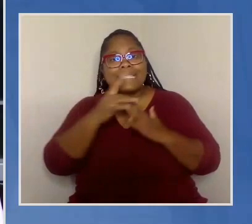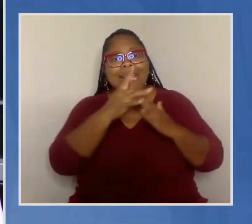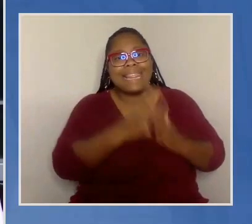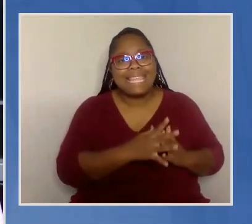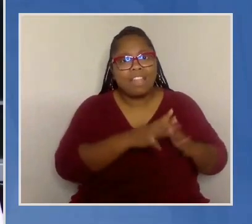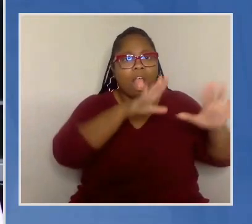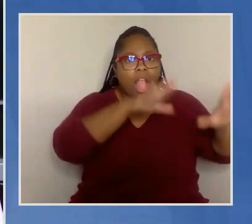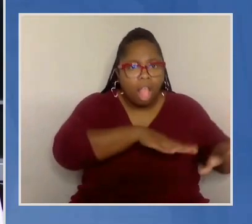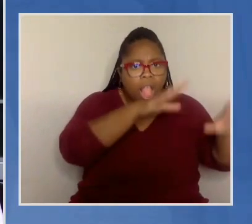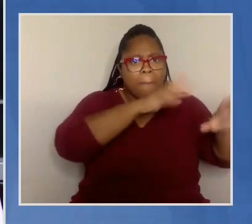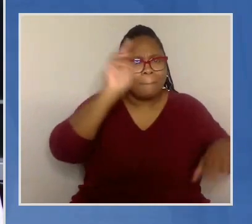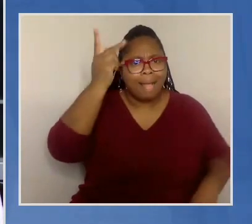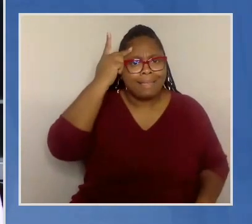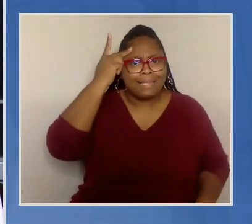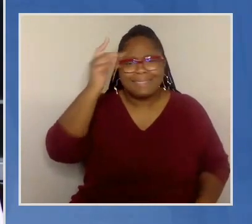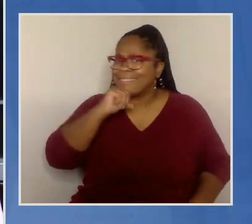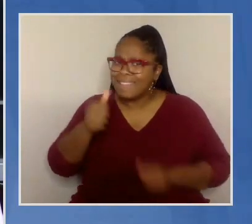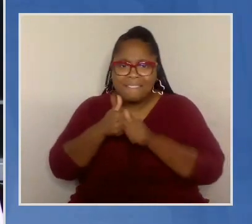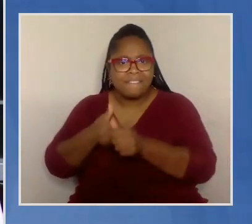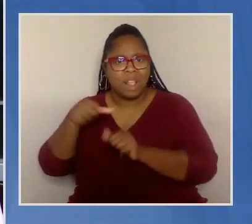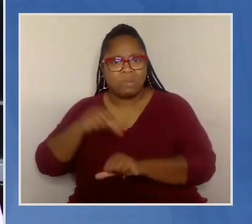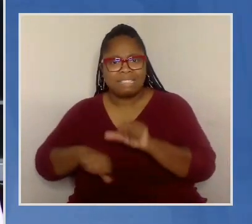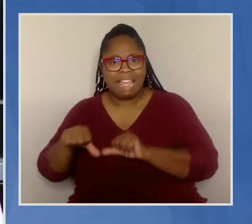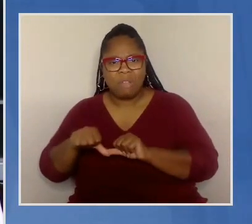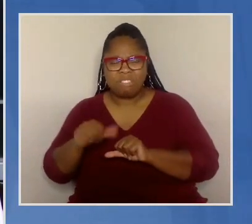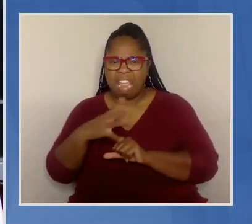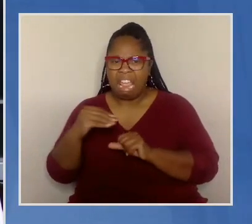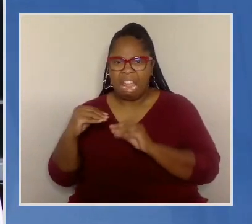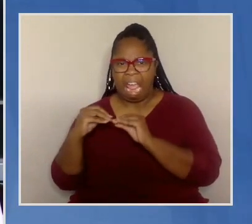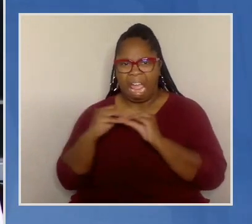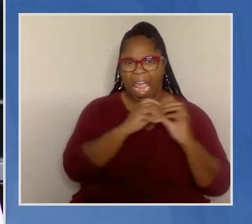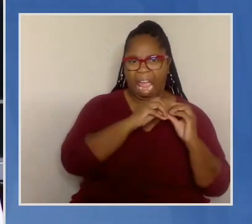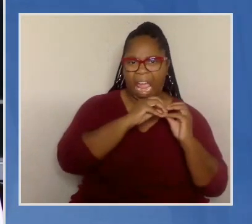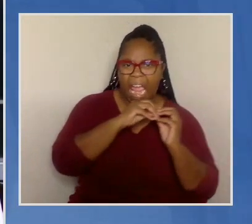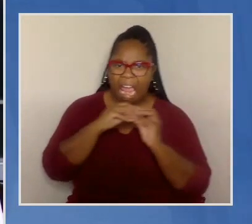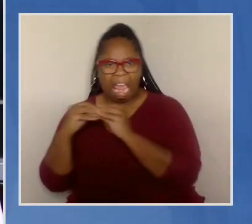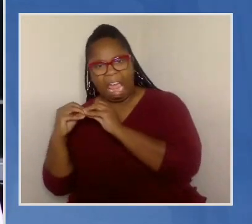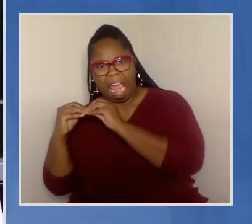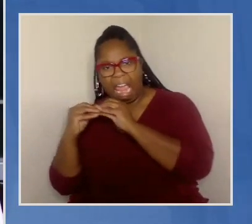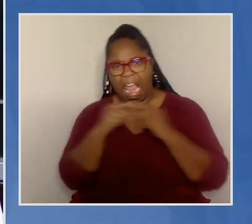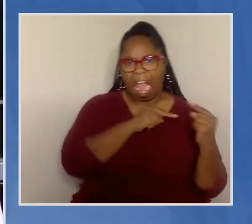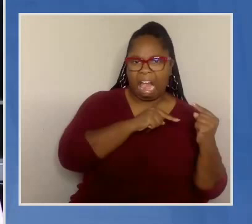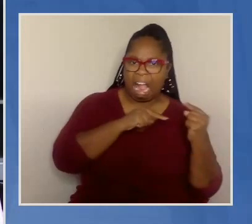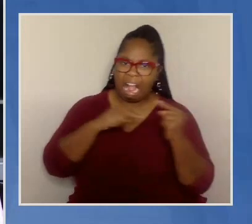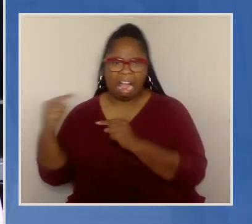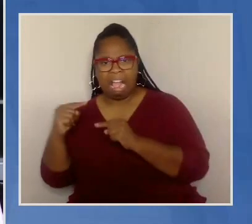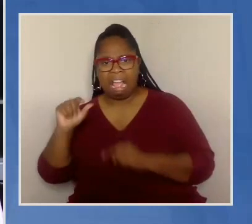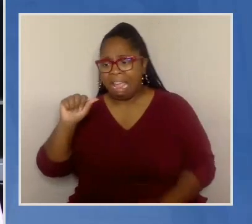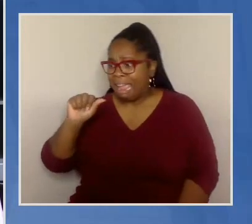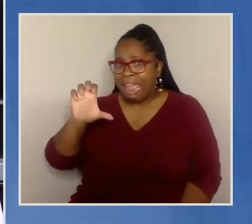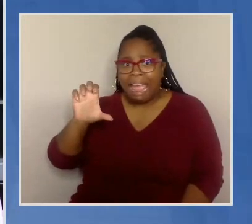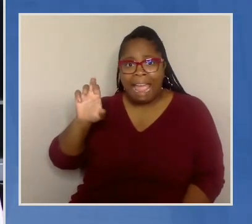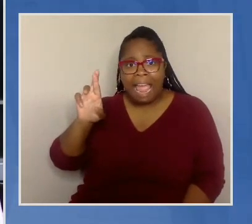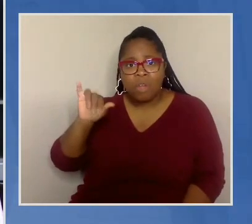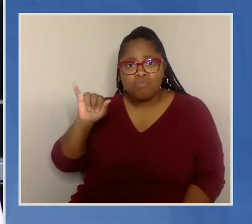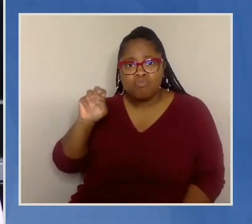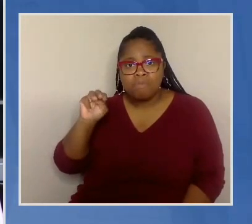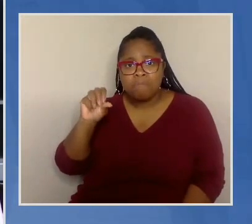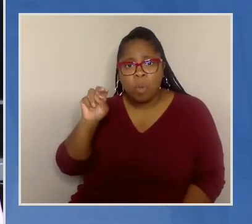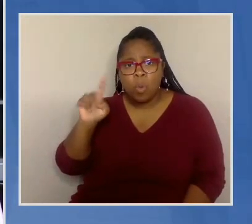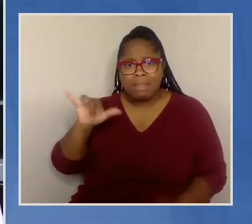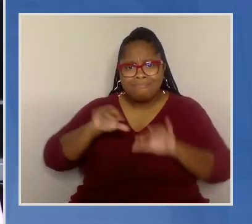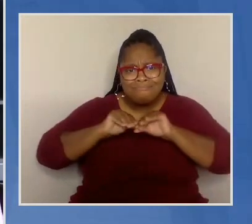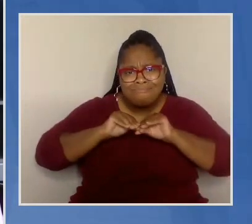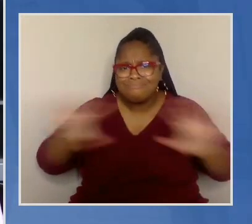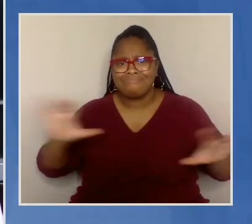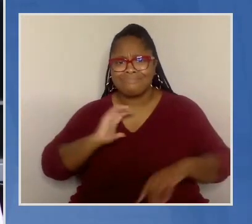not science. And the acrimony, my God, have you ever seen such acrimony in